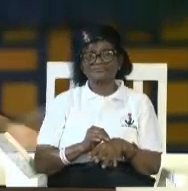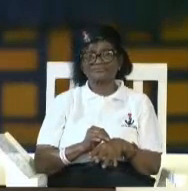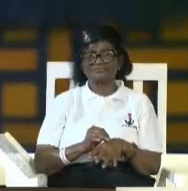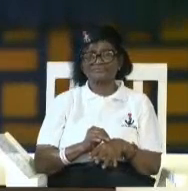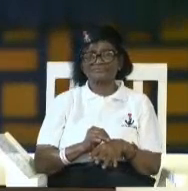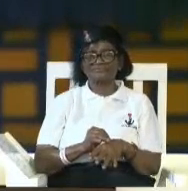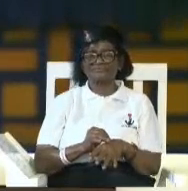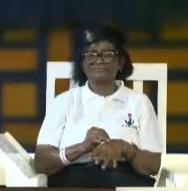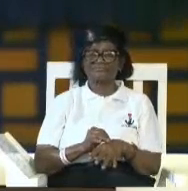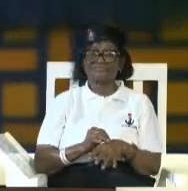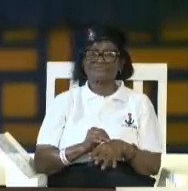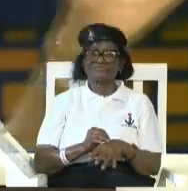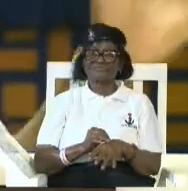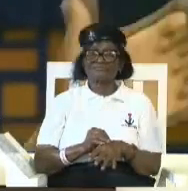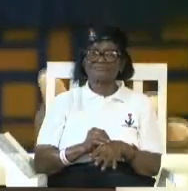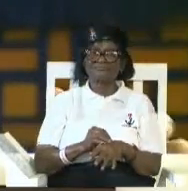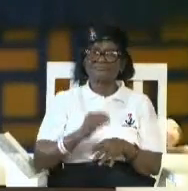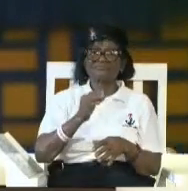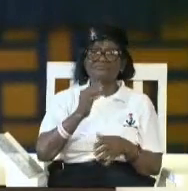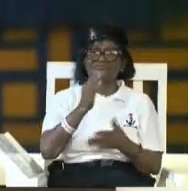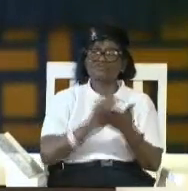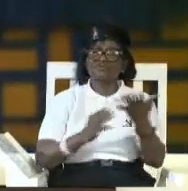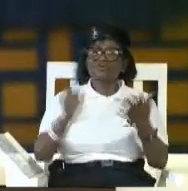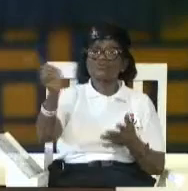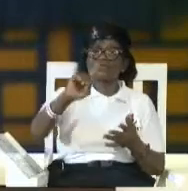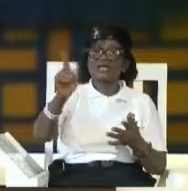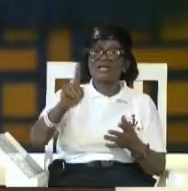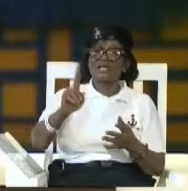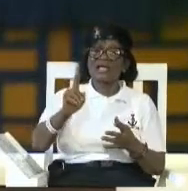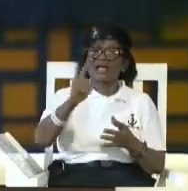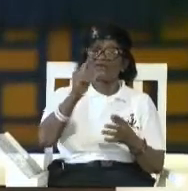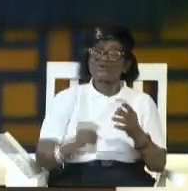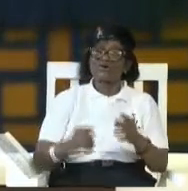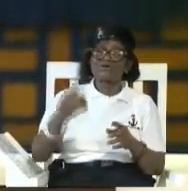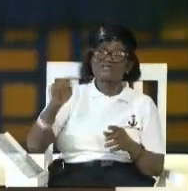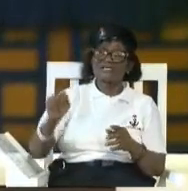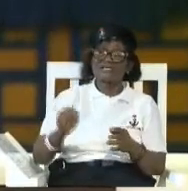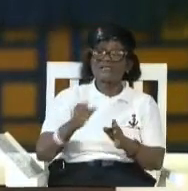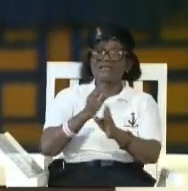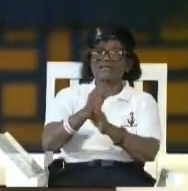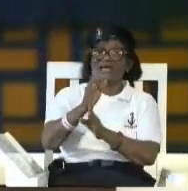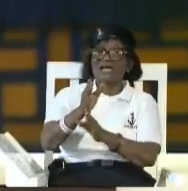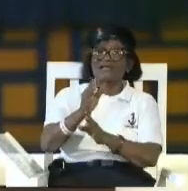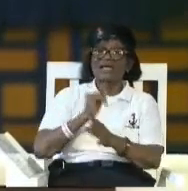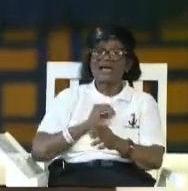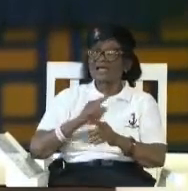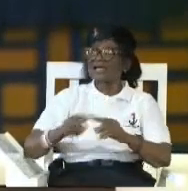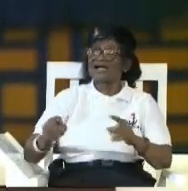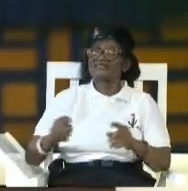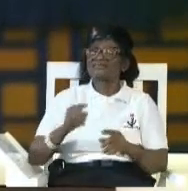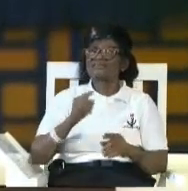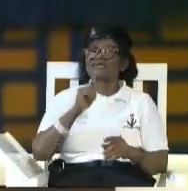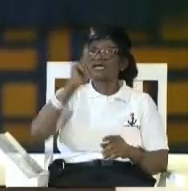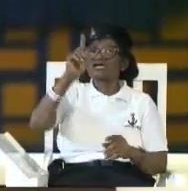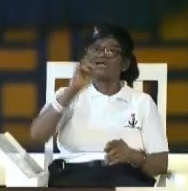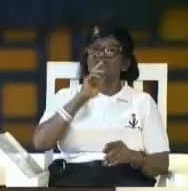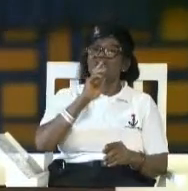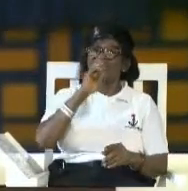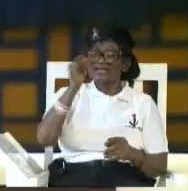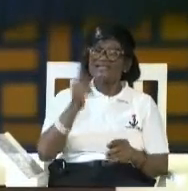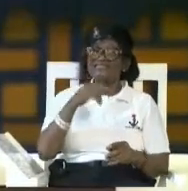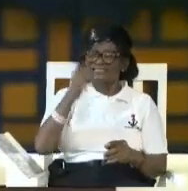And somewhere along the line, I can't really pinpoint where it happened.